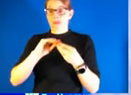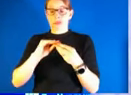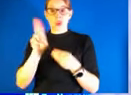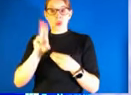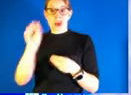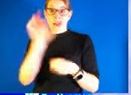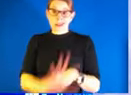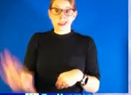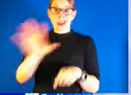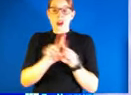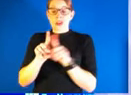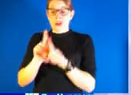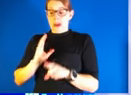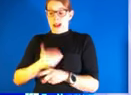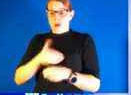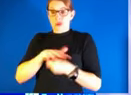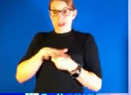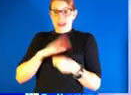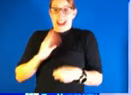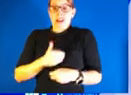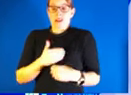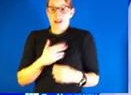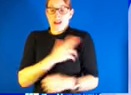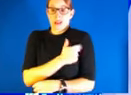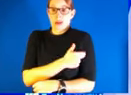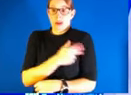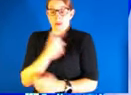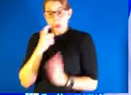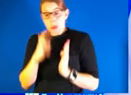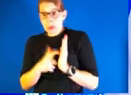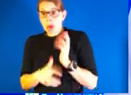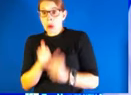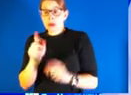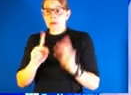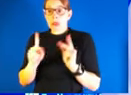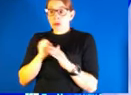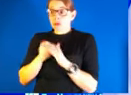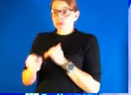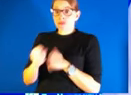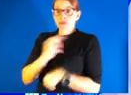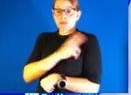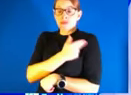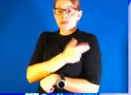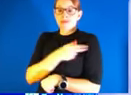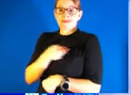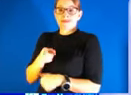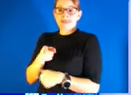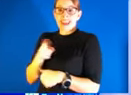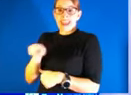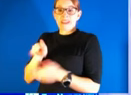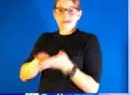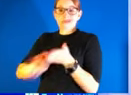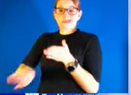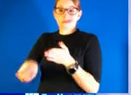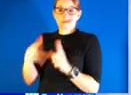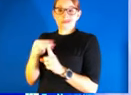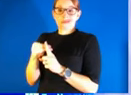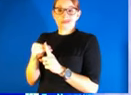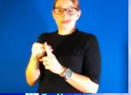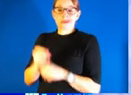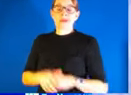region and even here at our hospital, we see that the vast majority of the people that are hospitalized are unvaccinated. And so I think it is important